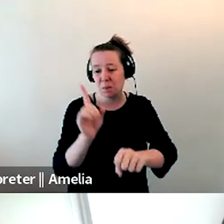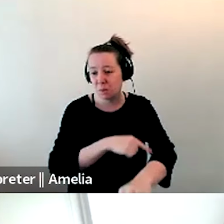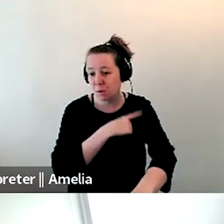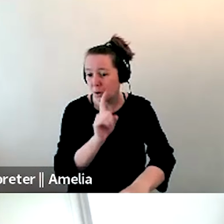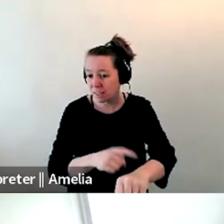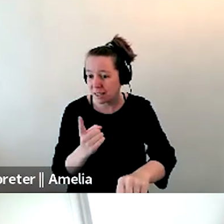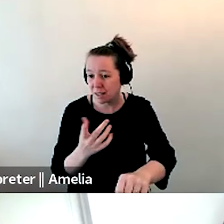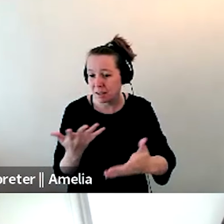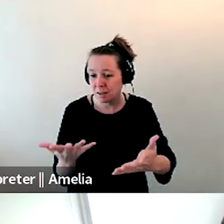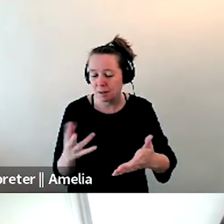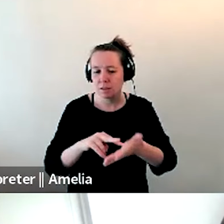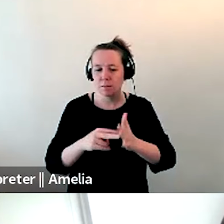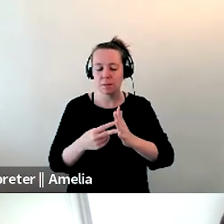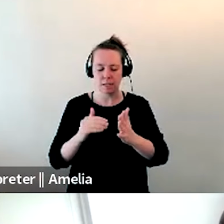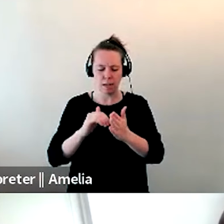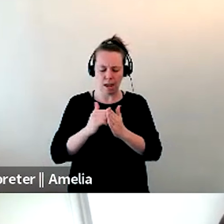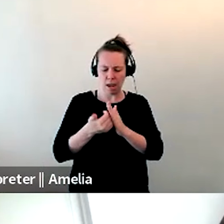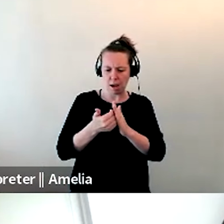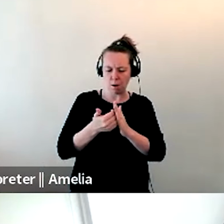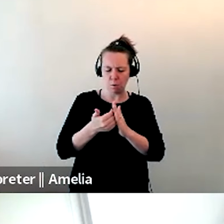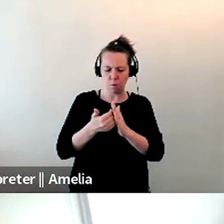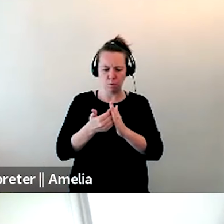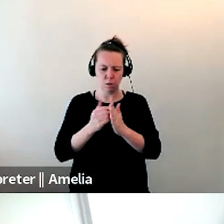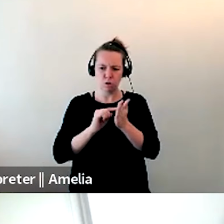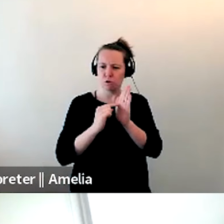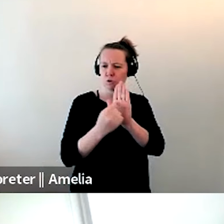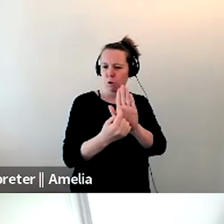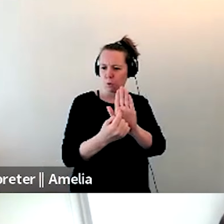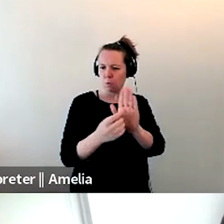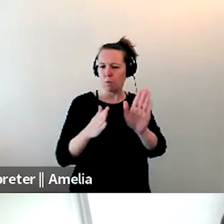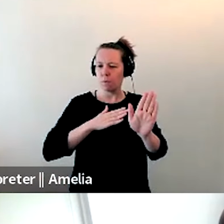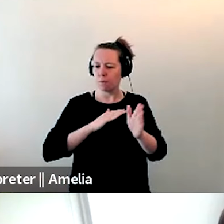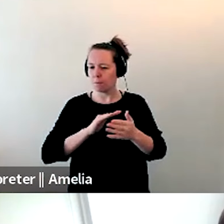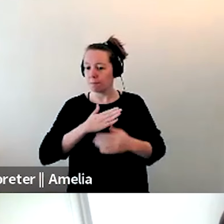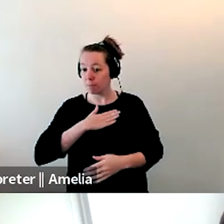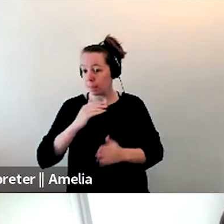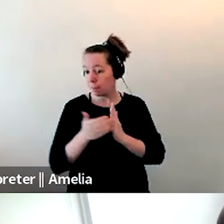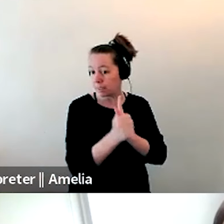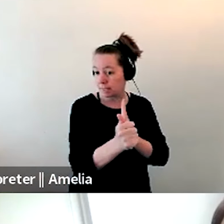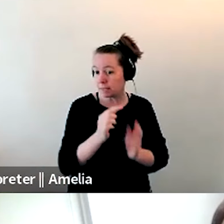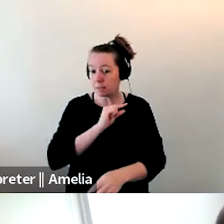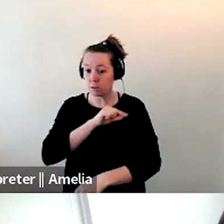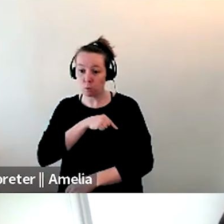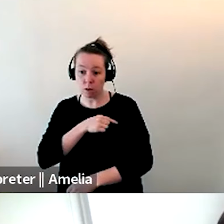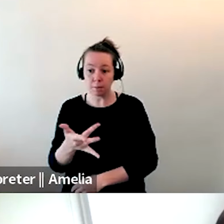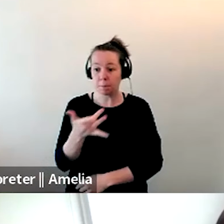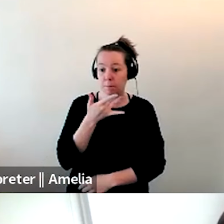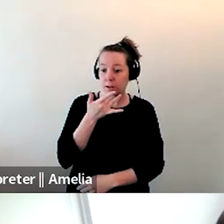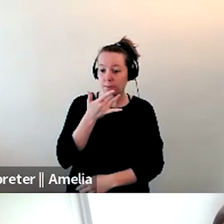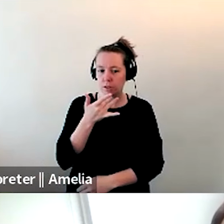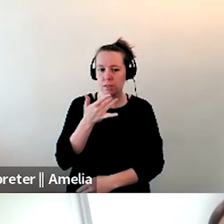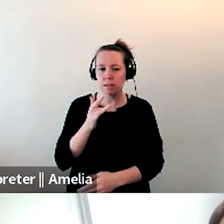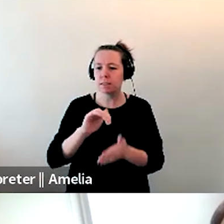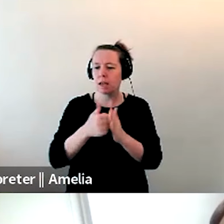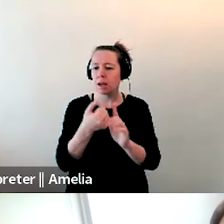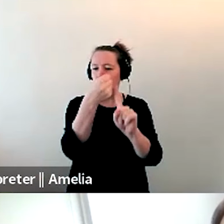end. So knowing my skills, knowing my qualities, my preferences, I was able to think